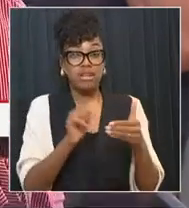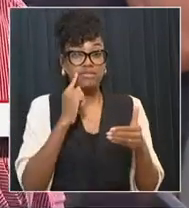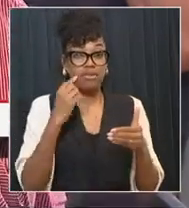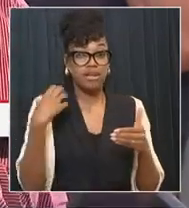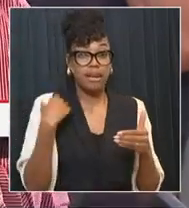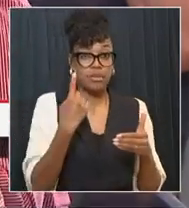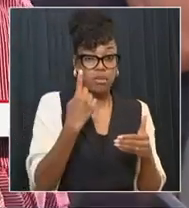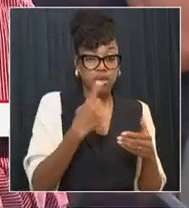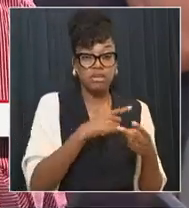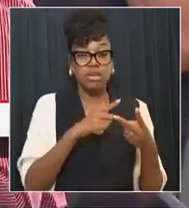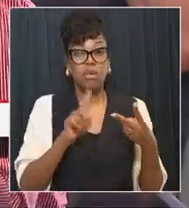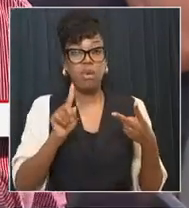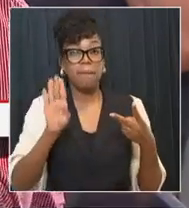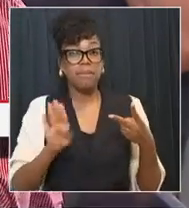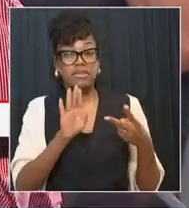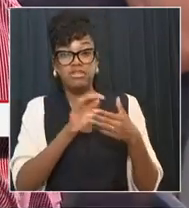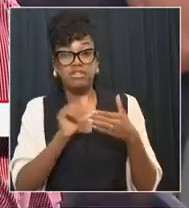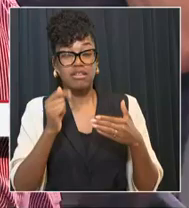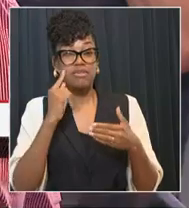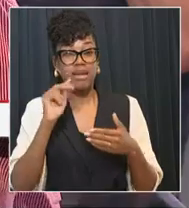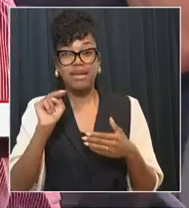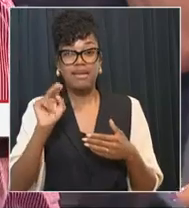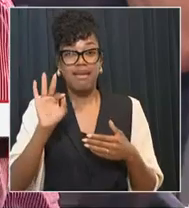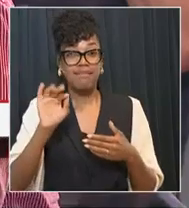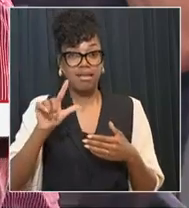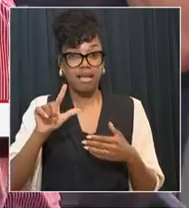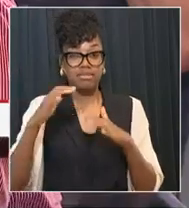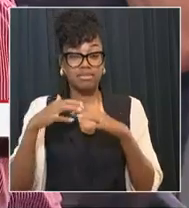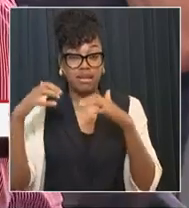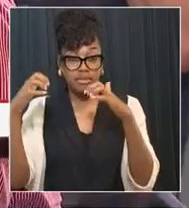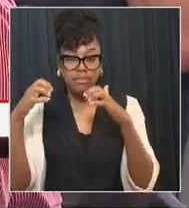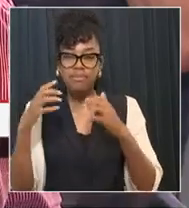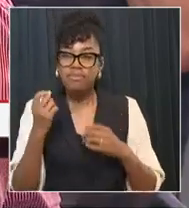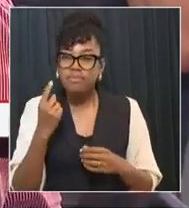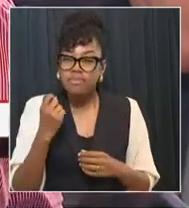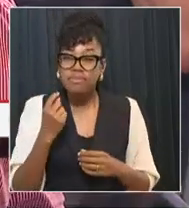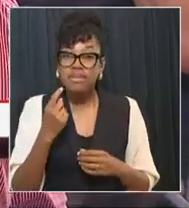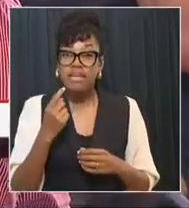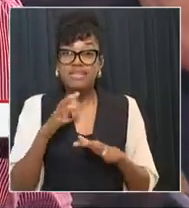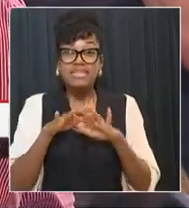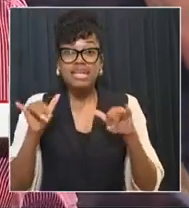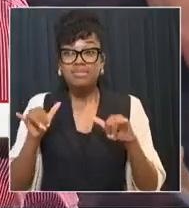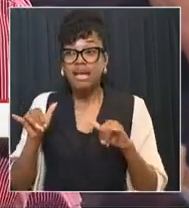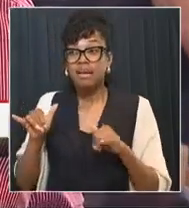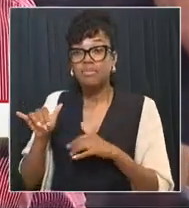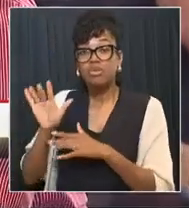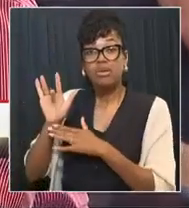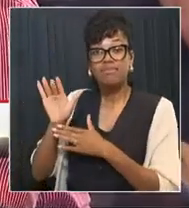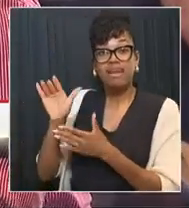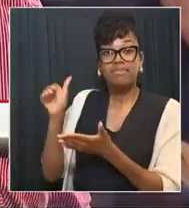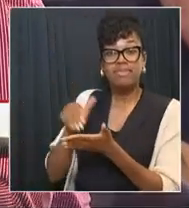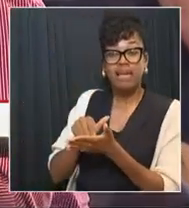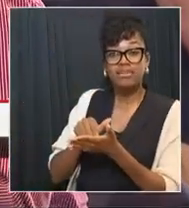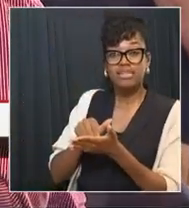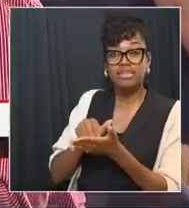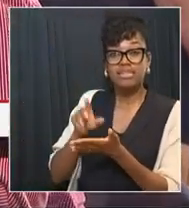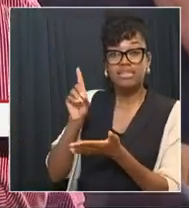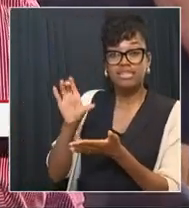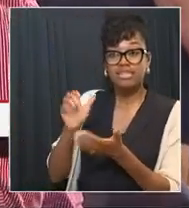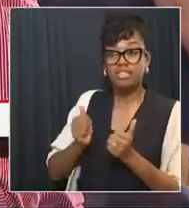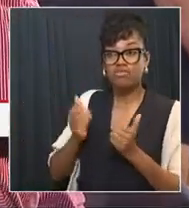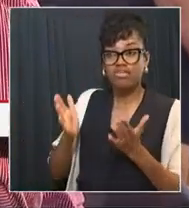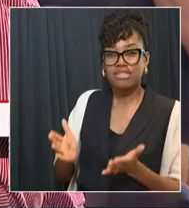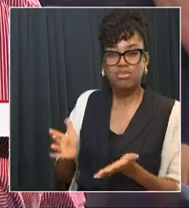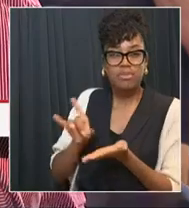an NFL stadium, at a time when you want to kick more than 25,000 DC residents off of Medicaid. Mark, that's not